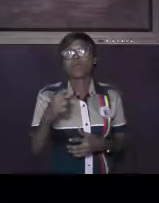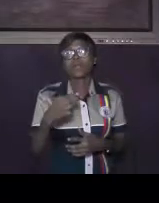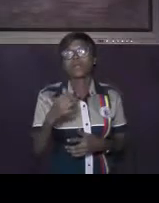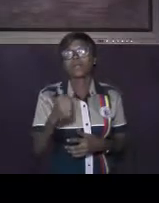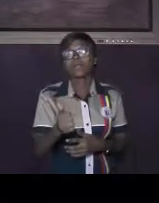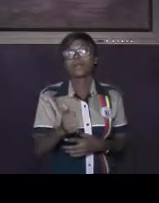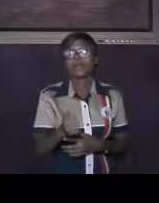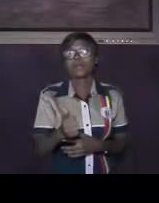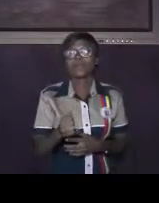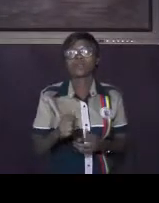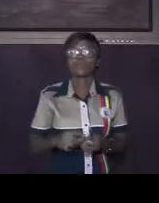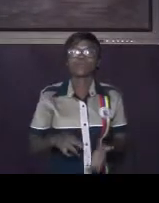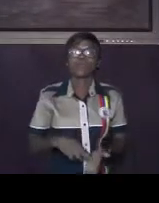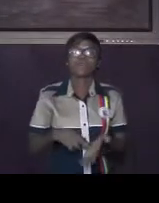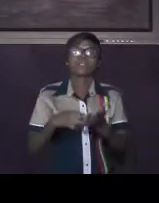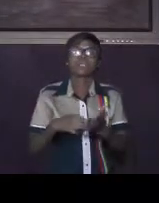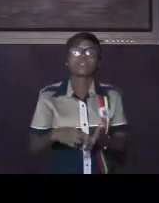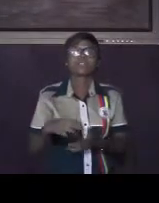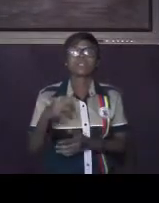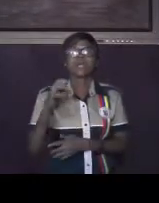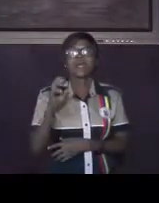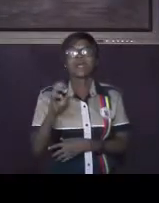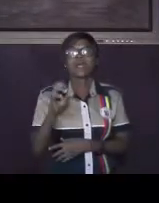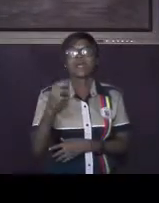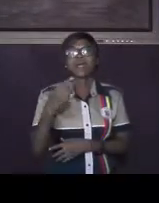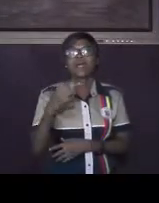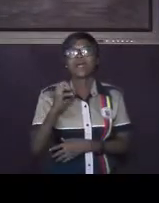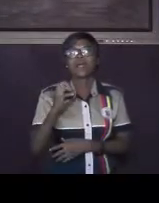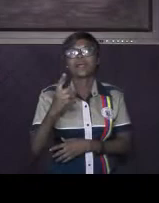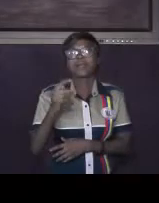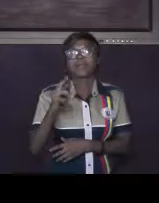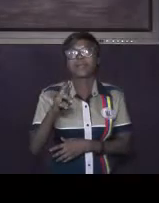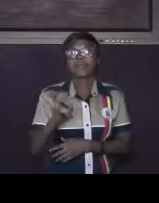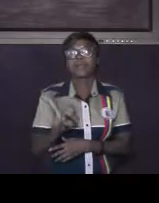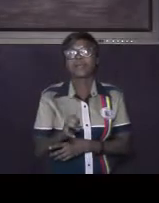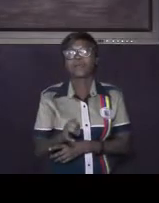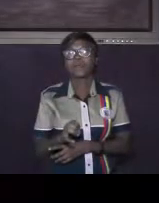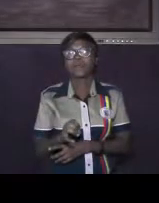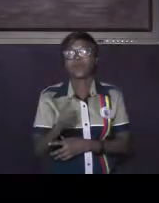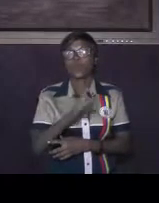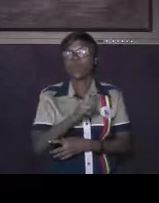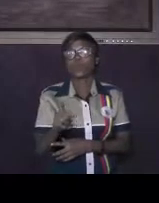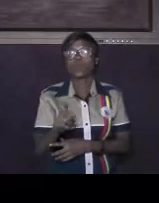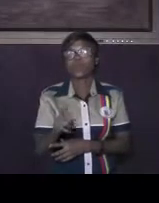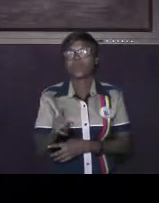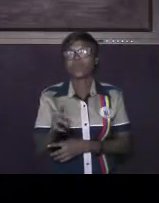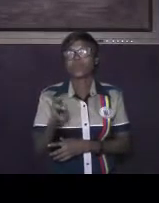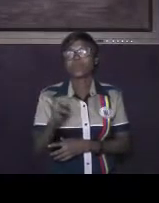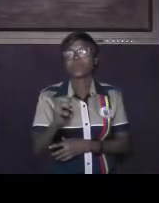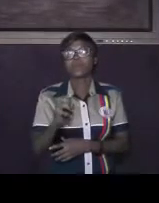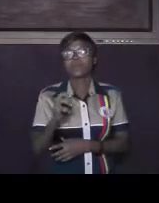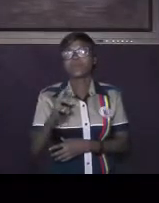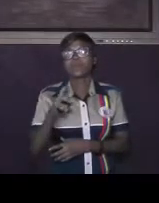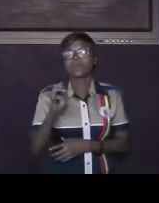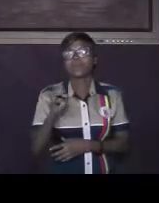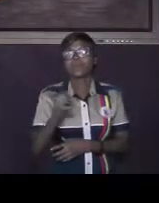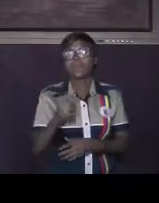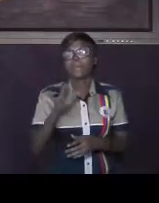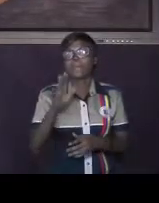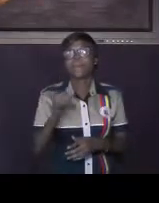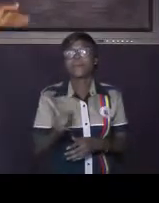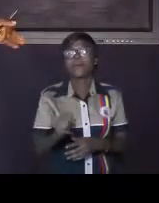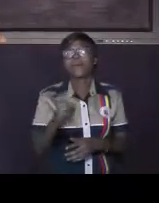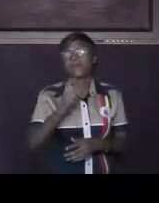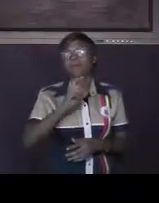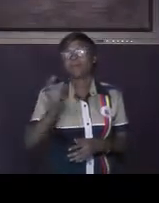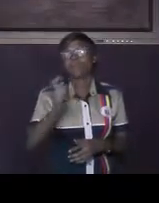1 hectare, we'll use HA to represent hectare. 1 hectare is 100 meters by the length and 100